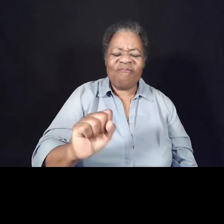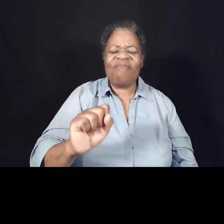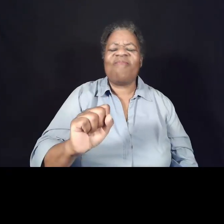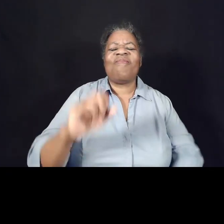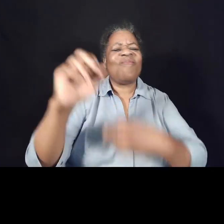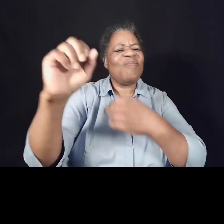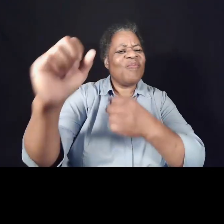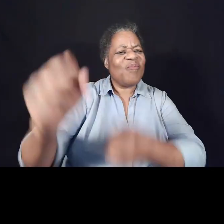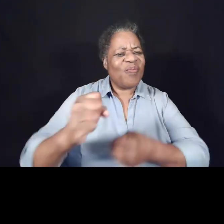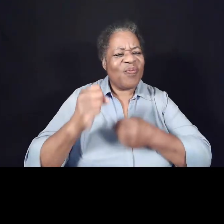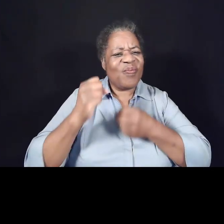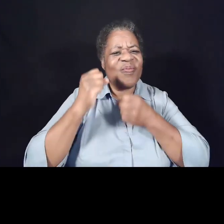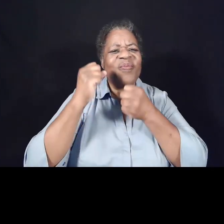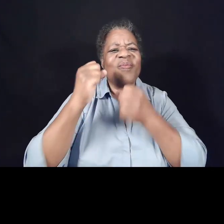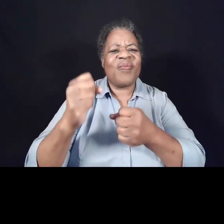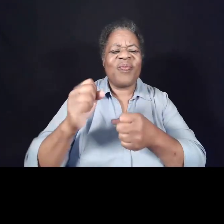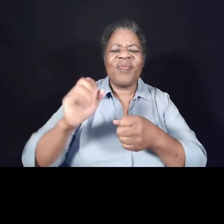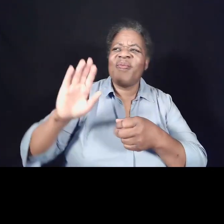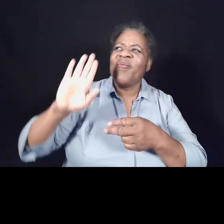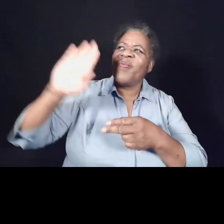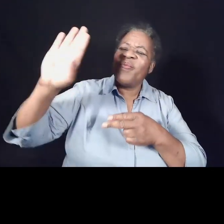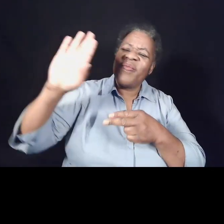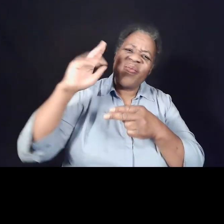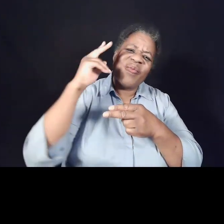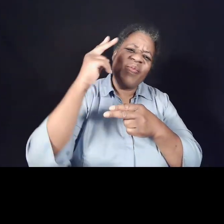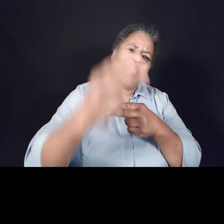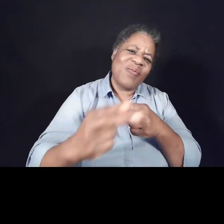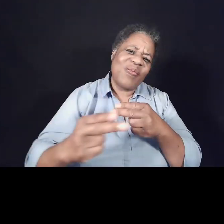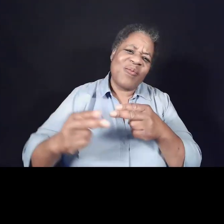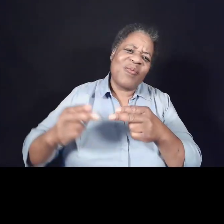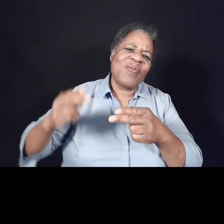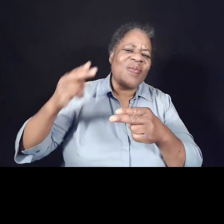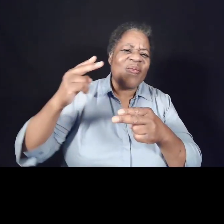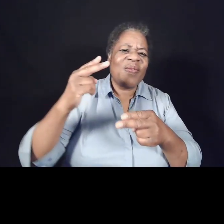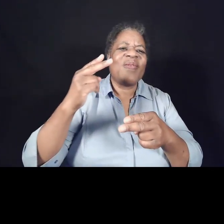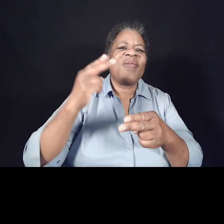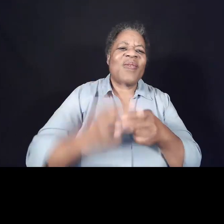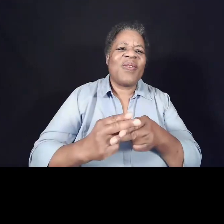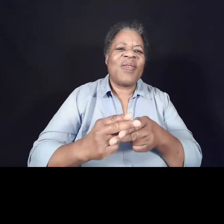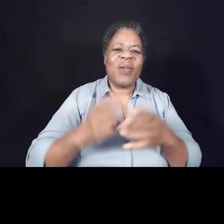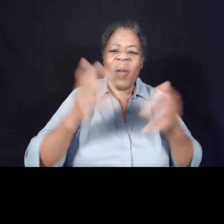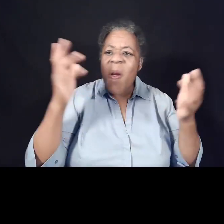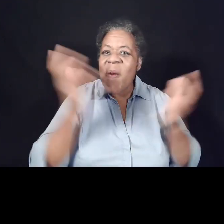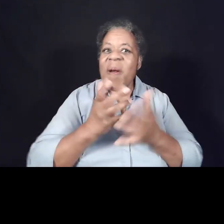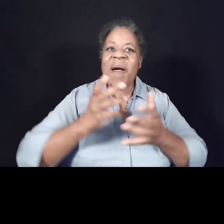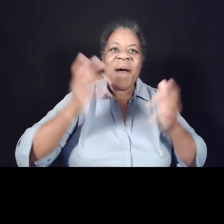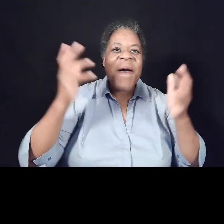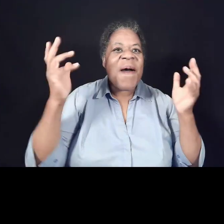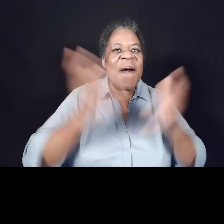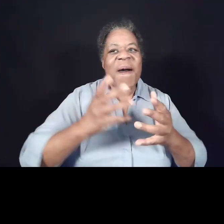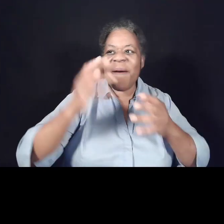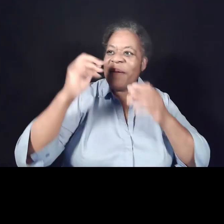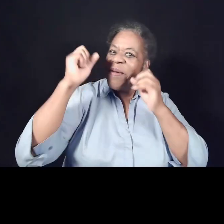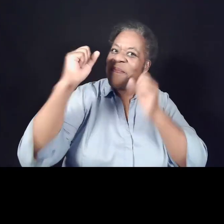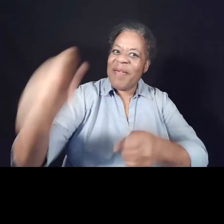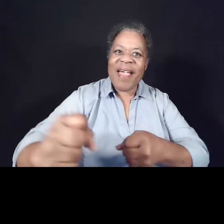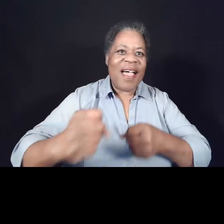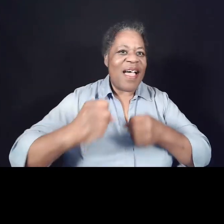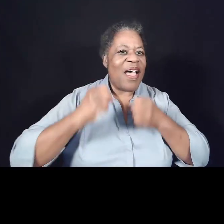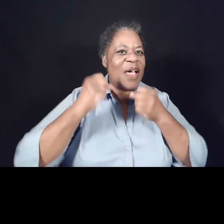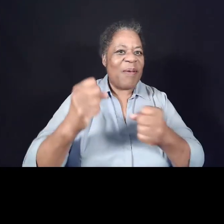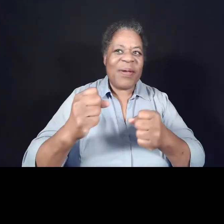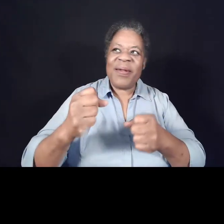power, power in His name. So there is power in